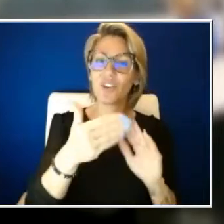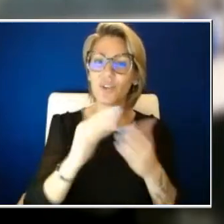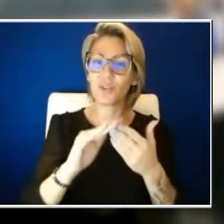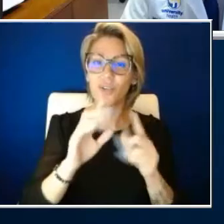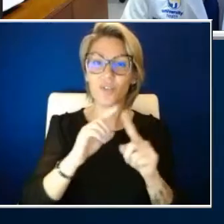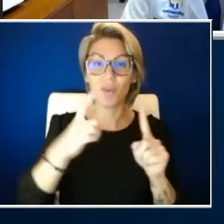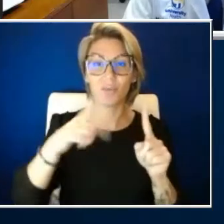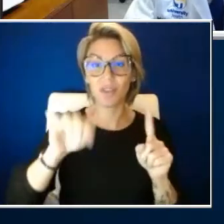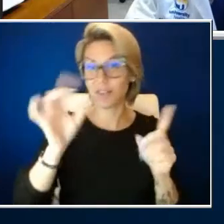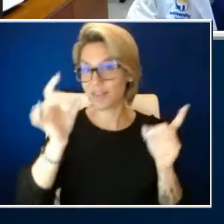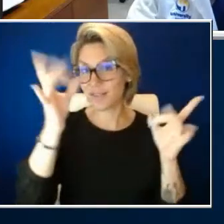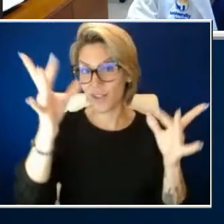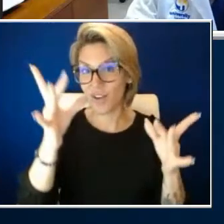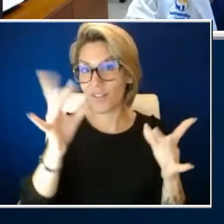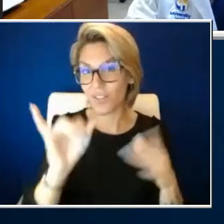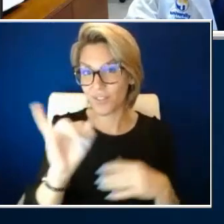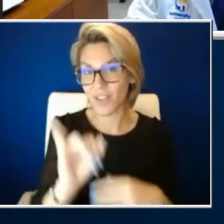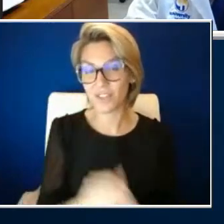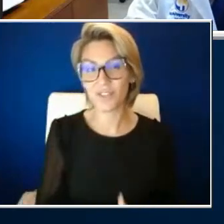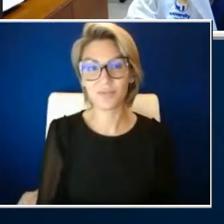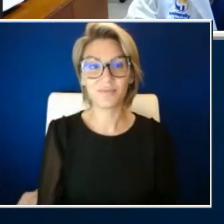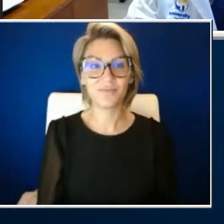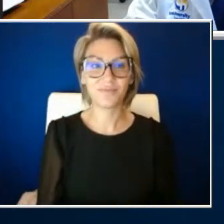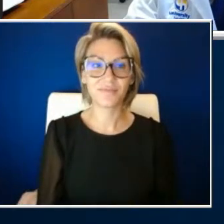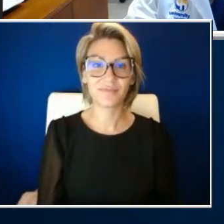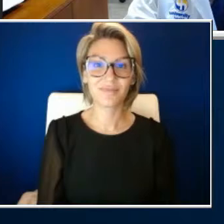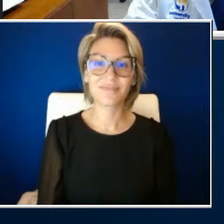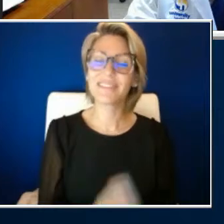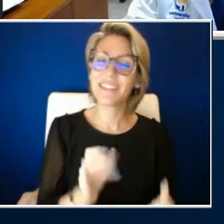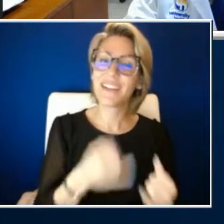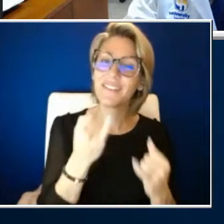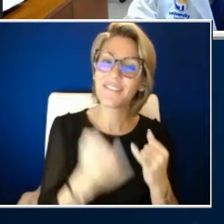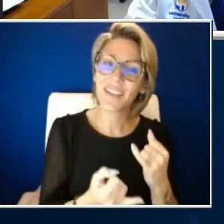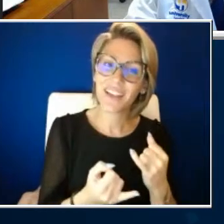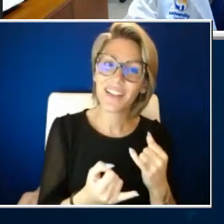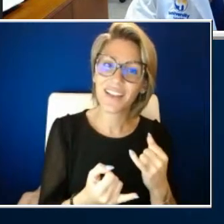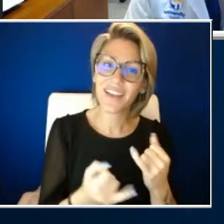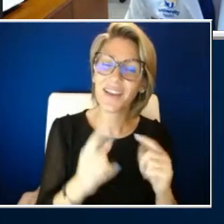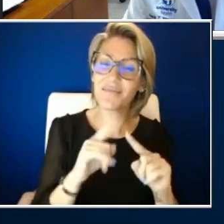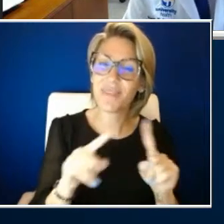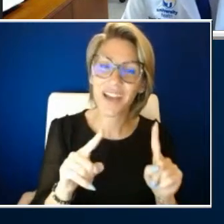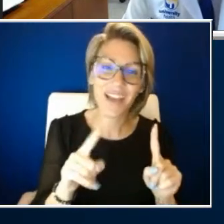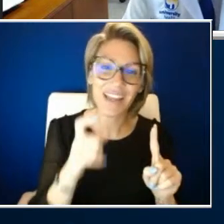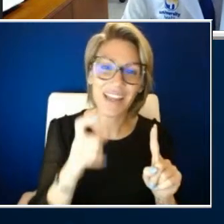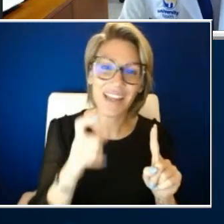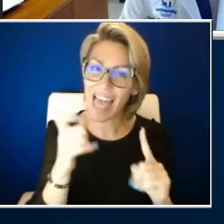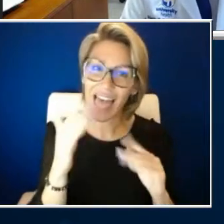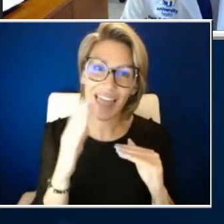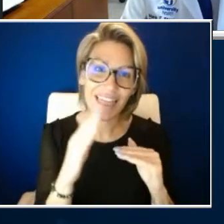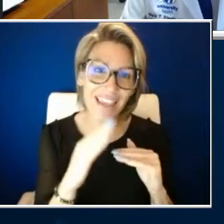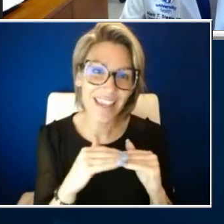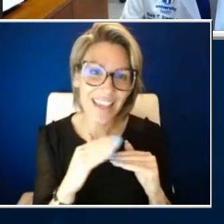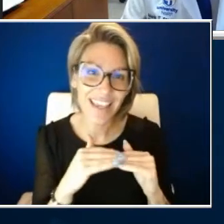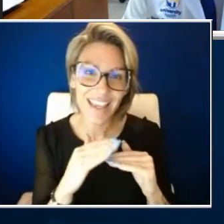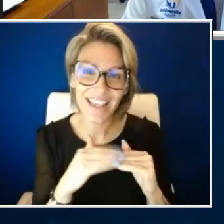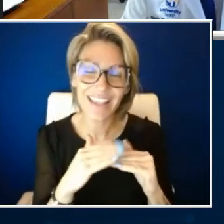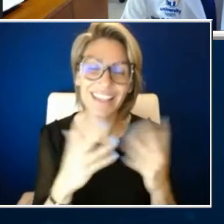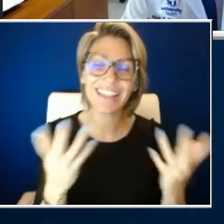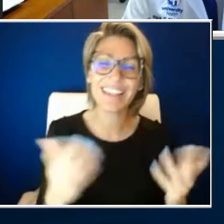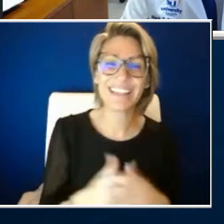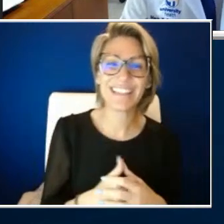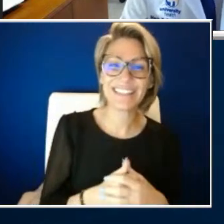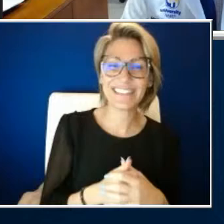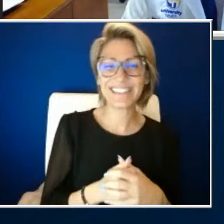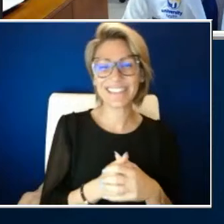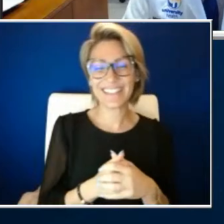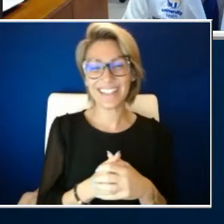infections. All right, thank you. And finally, but not last, or what am I trying to say? Last but not least,